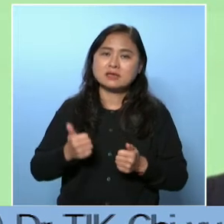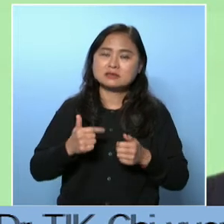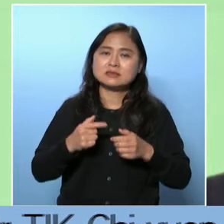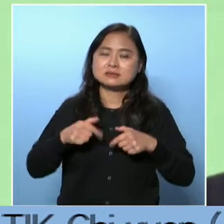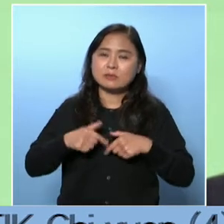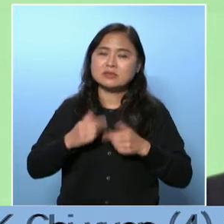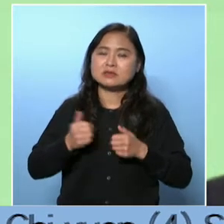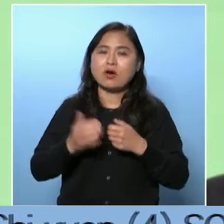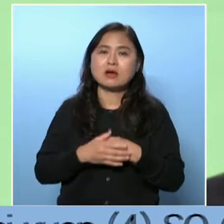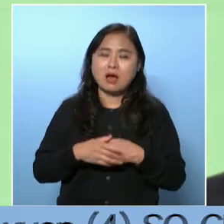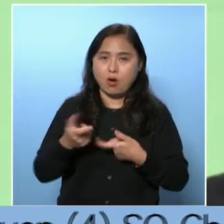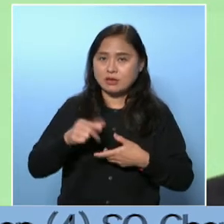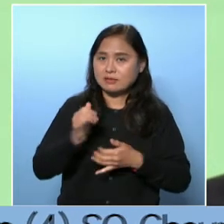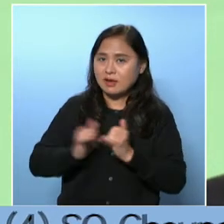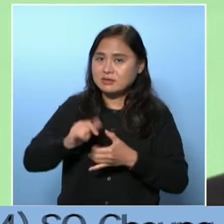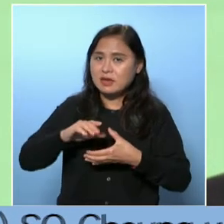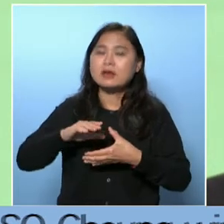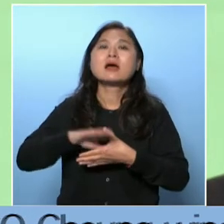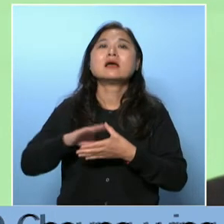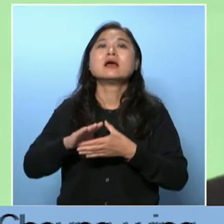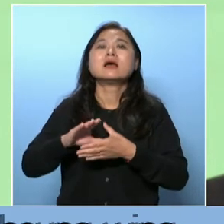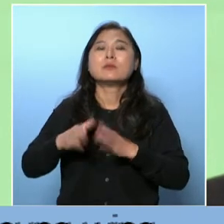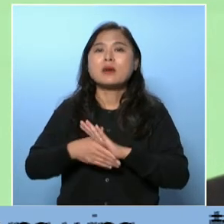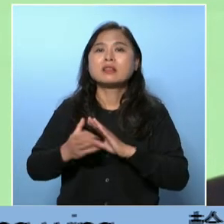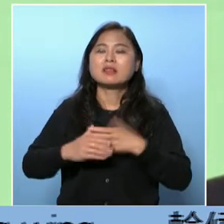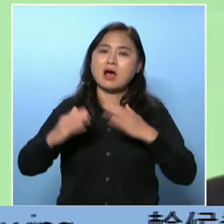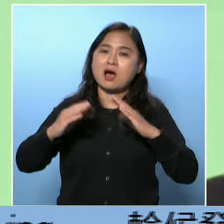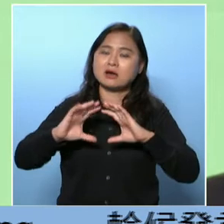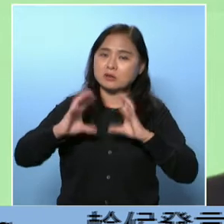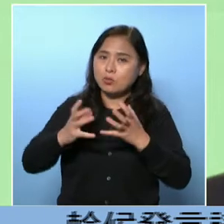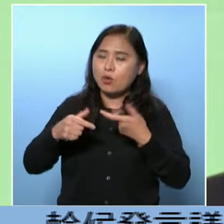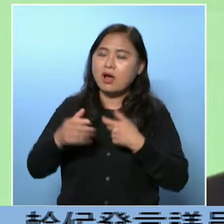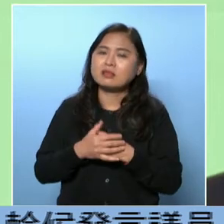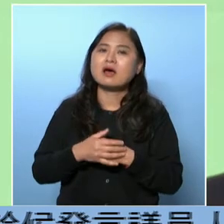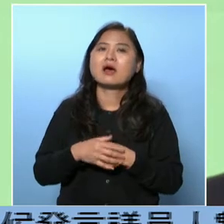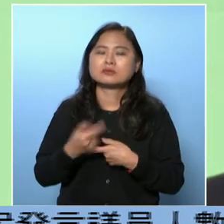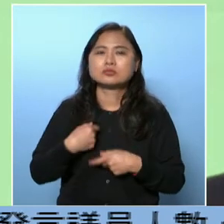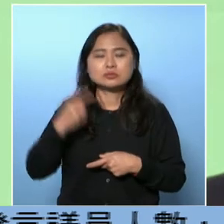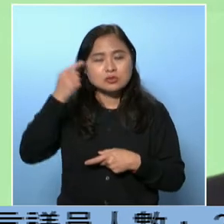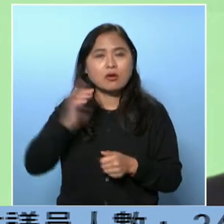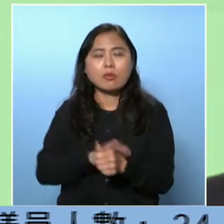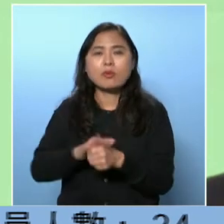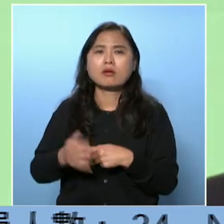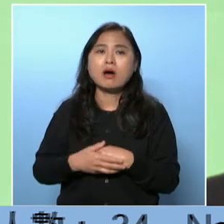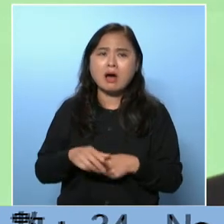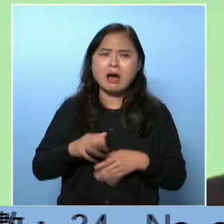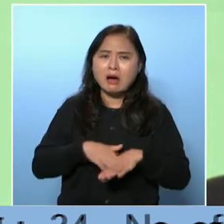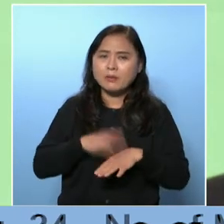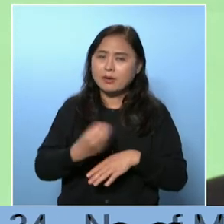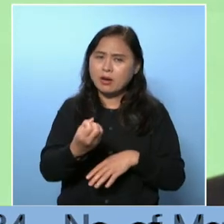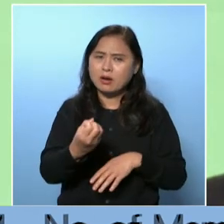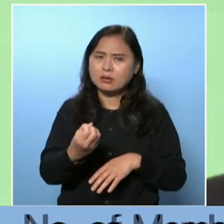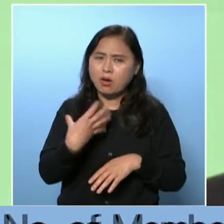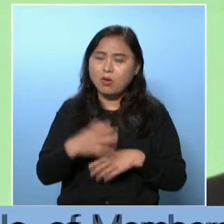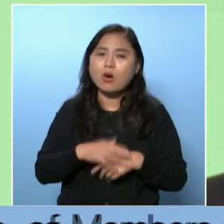important to people's well-being. And many people would like to see what they can do in this